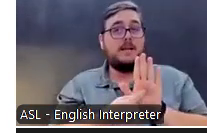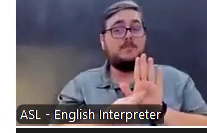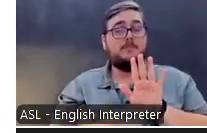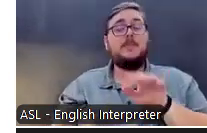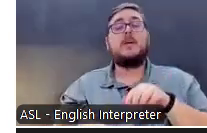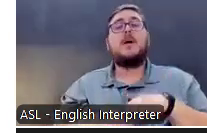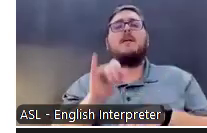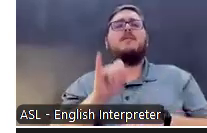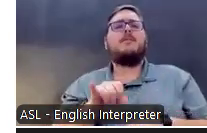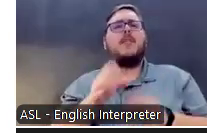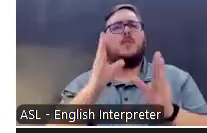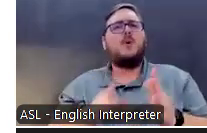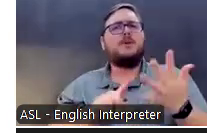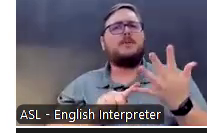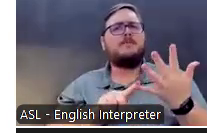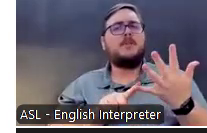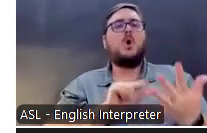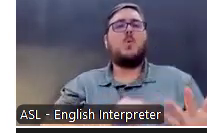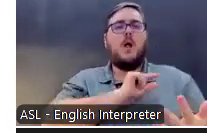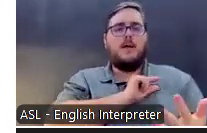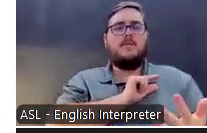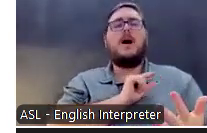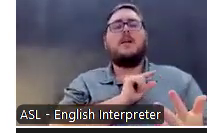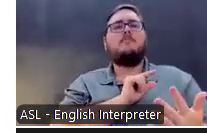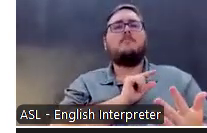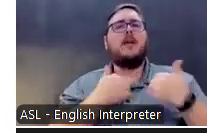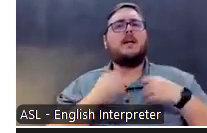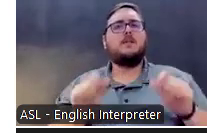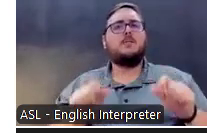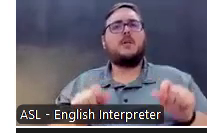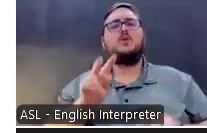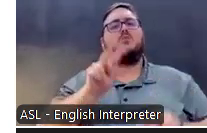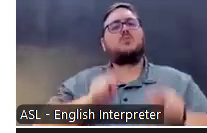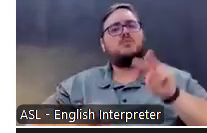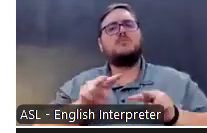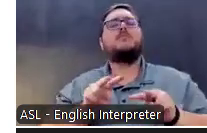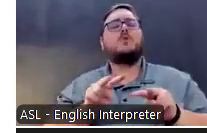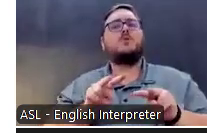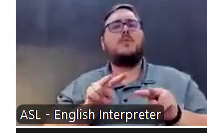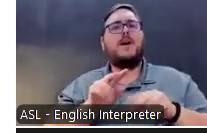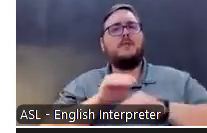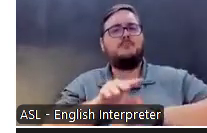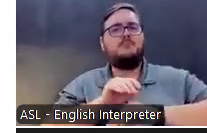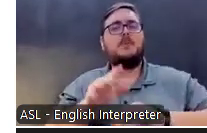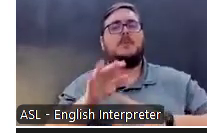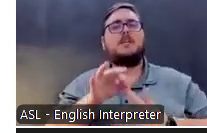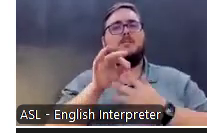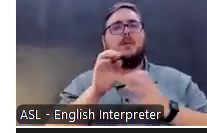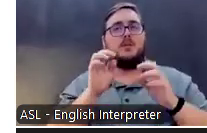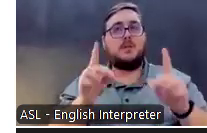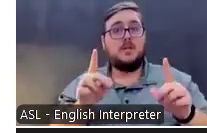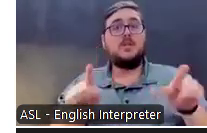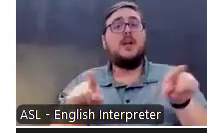supervise special education, is familiar with the general education curriculum, and is familiar with school district